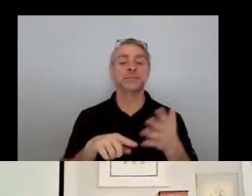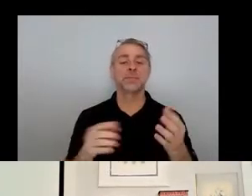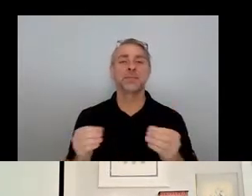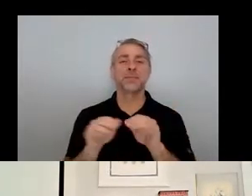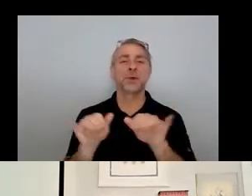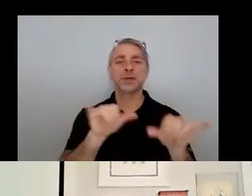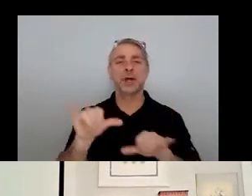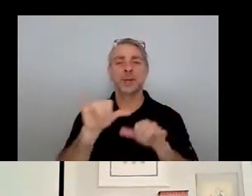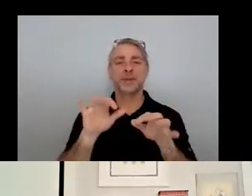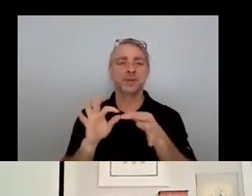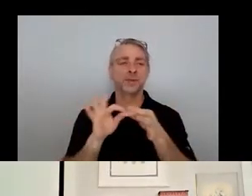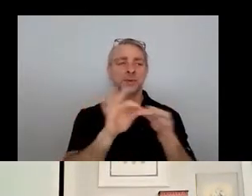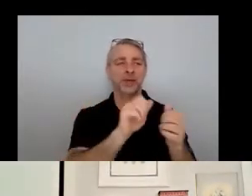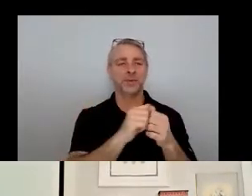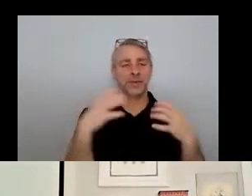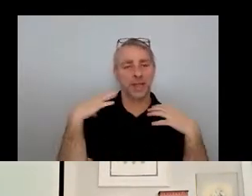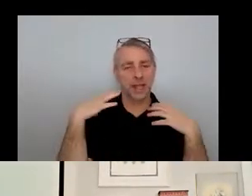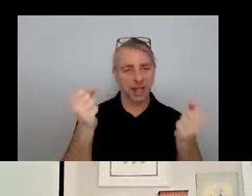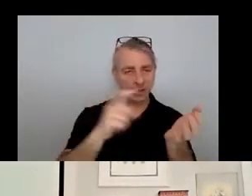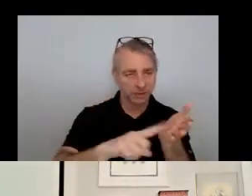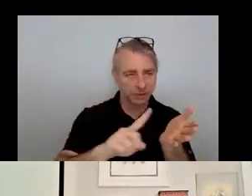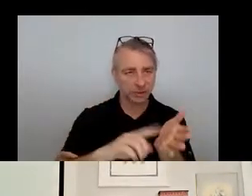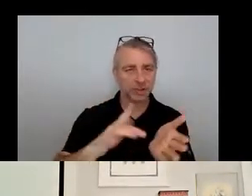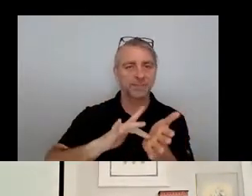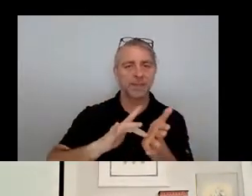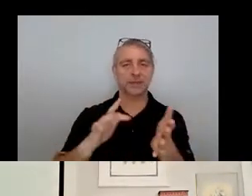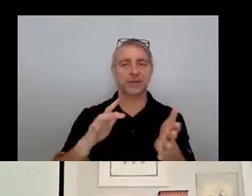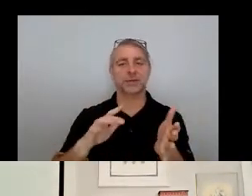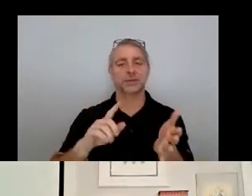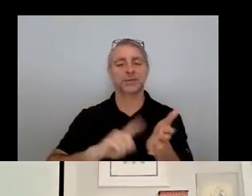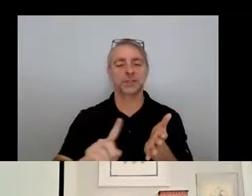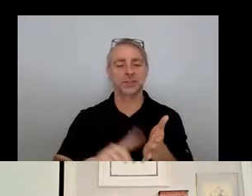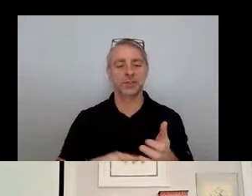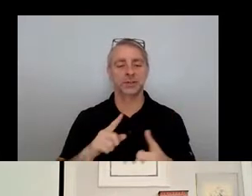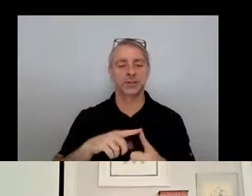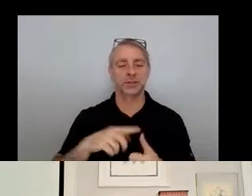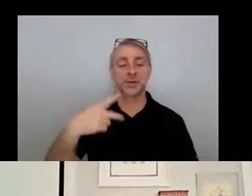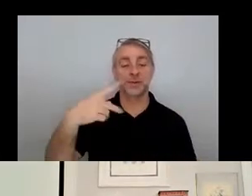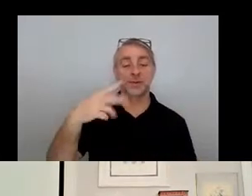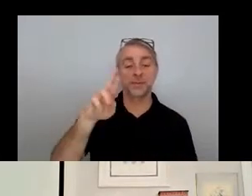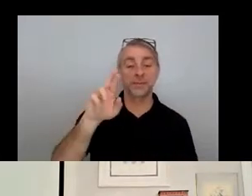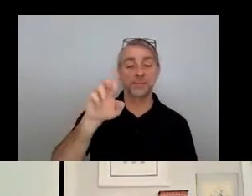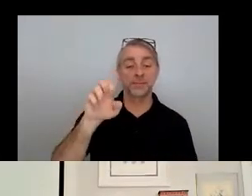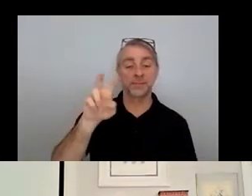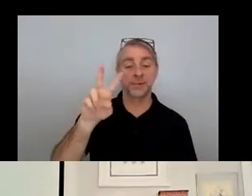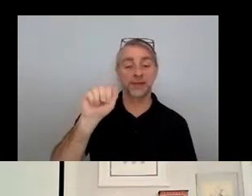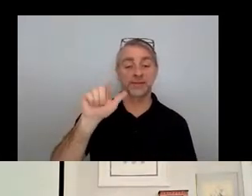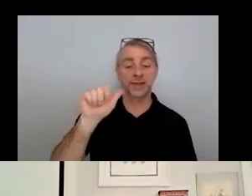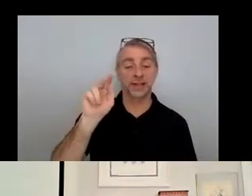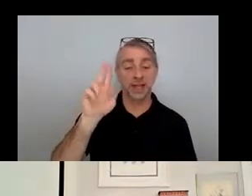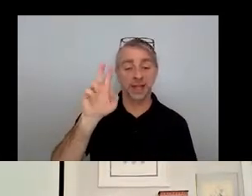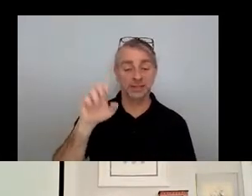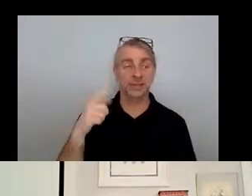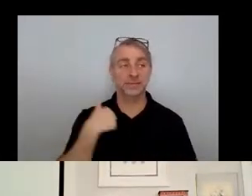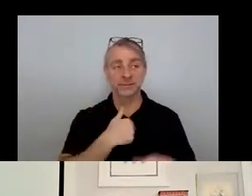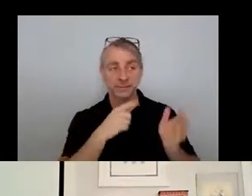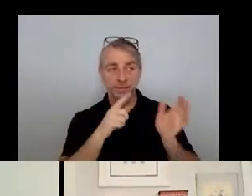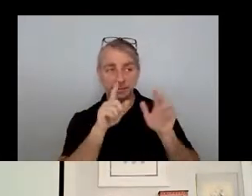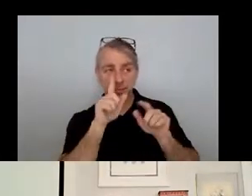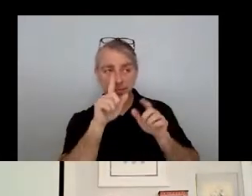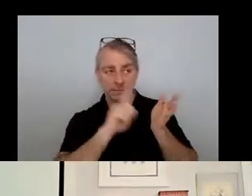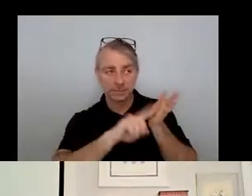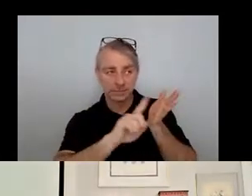and medical research. One is about prevalence. So looking at the literature to try to estimate the occurrence of